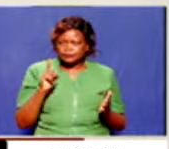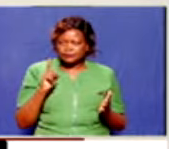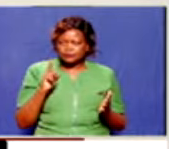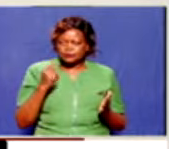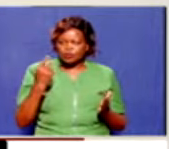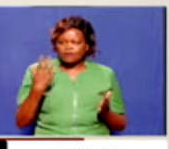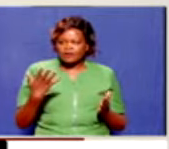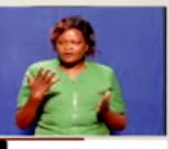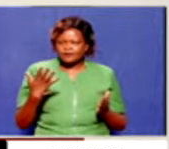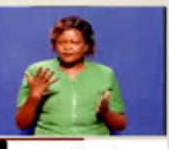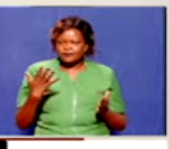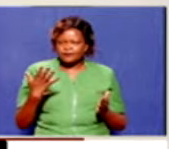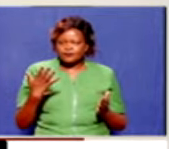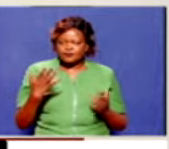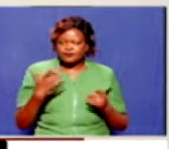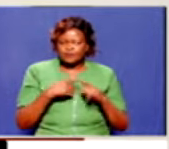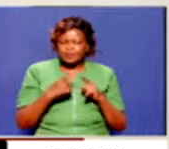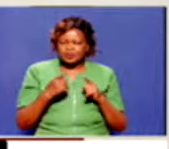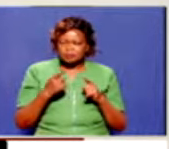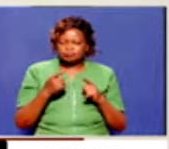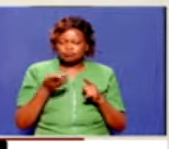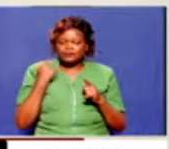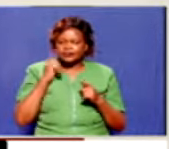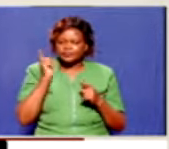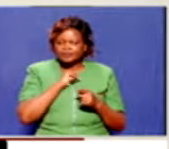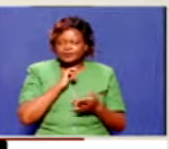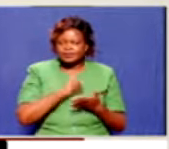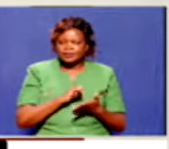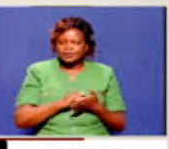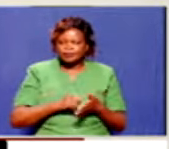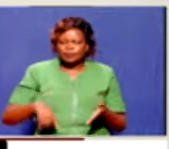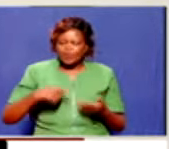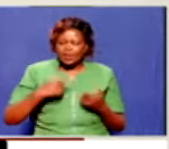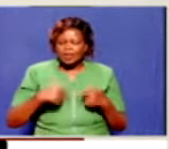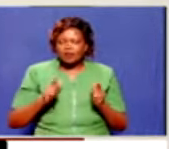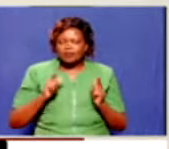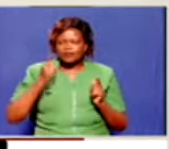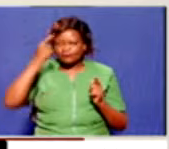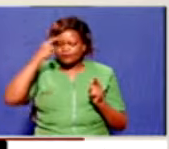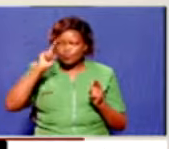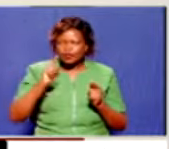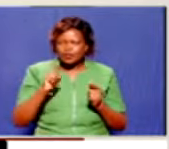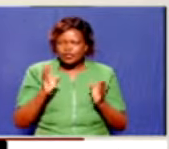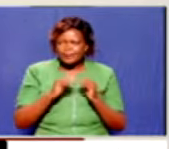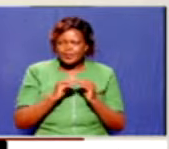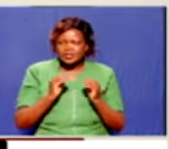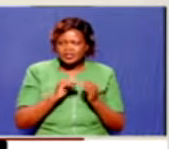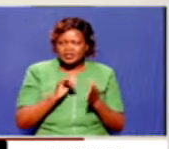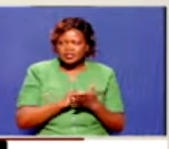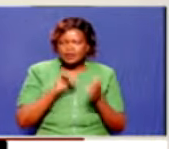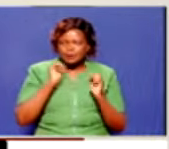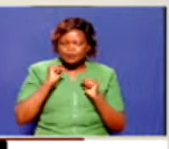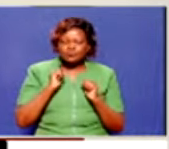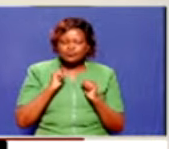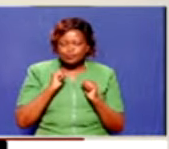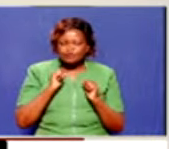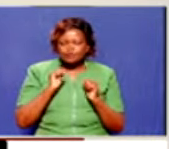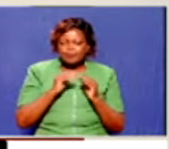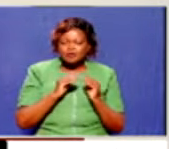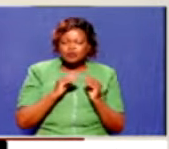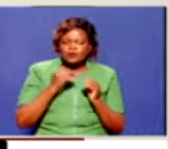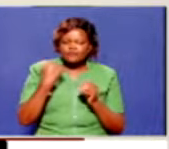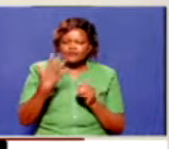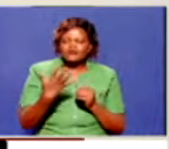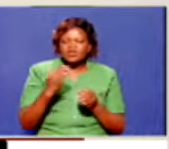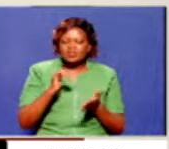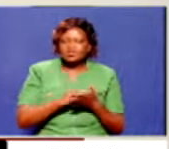25th, but as we have earlier said, we allow for the Kampunji, which probably will be on 5th, which can be able